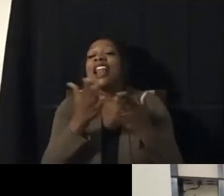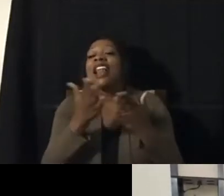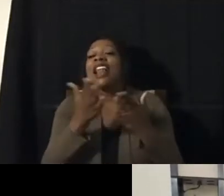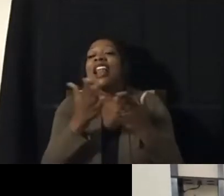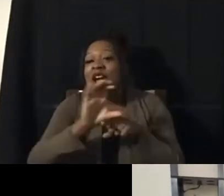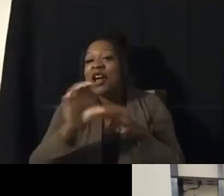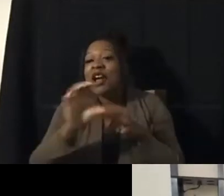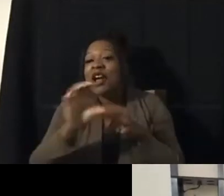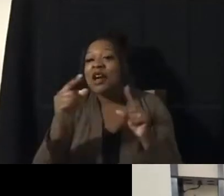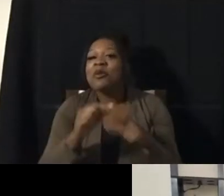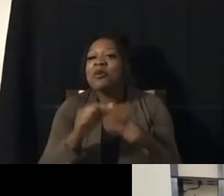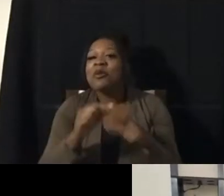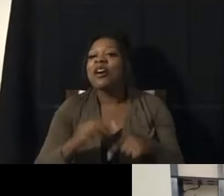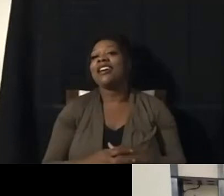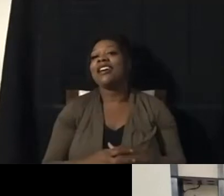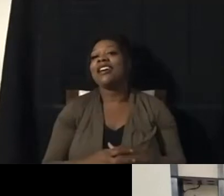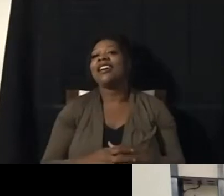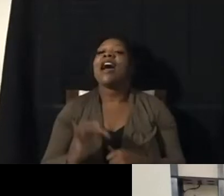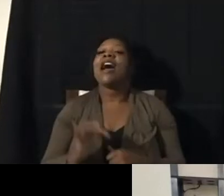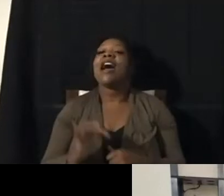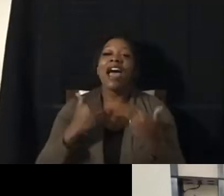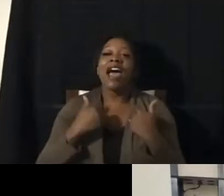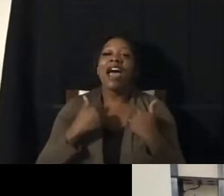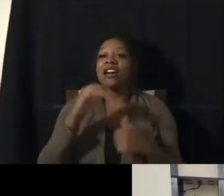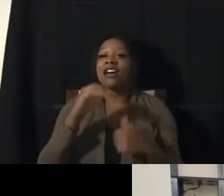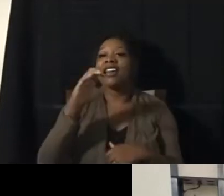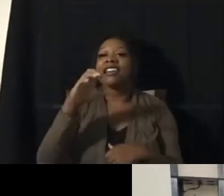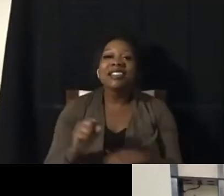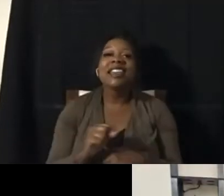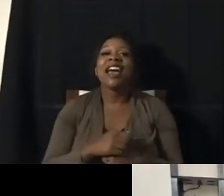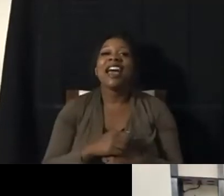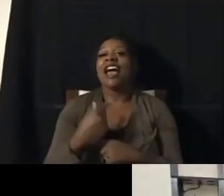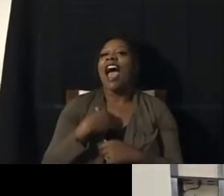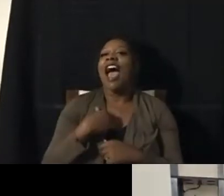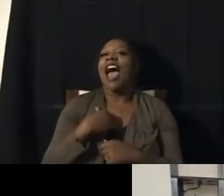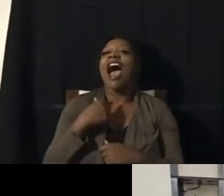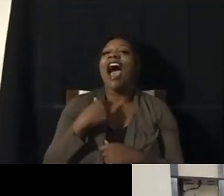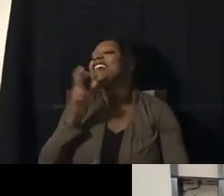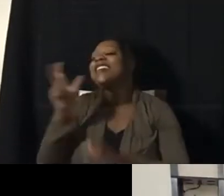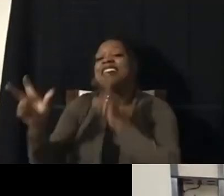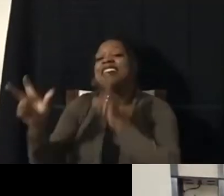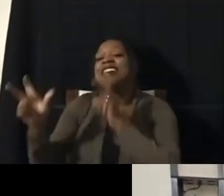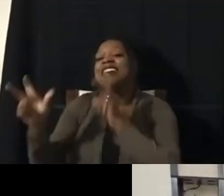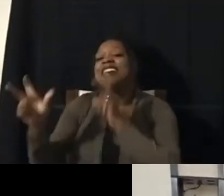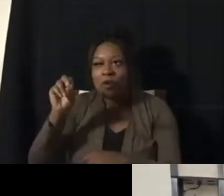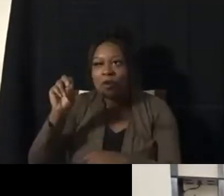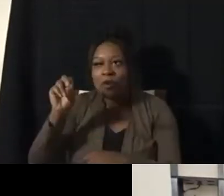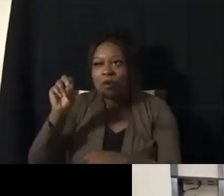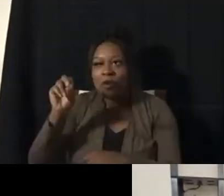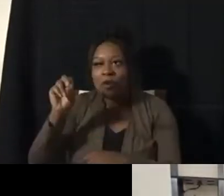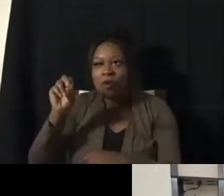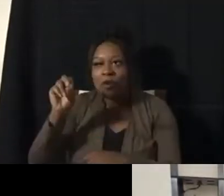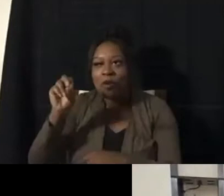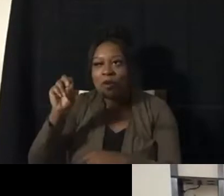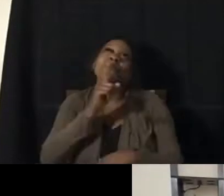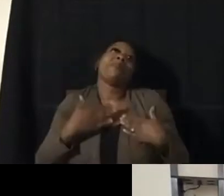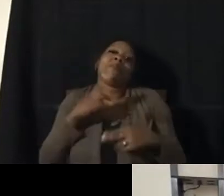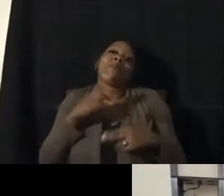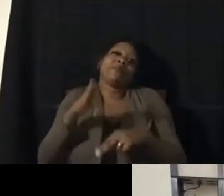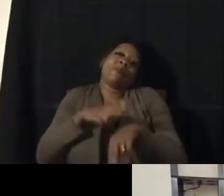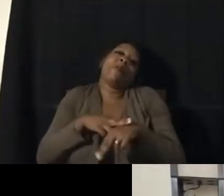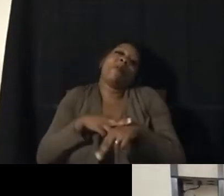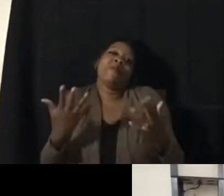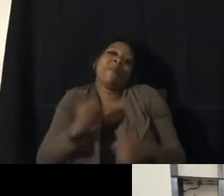atheist. I yell at Ramy a lot. So I'm basically playing myself, which really